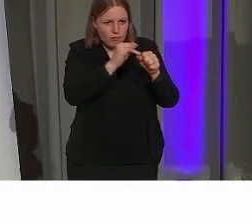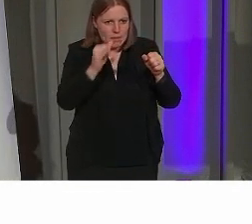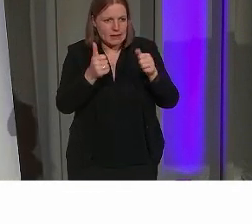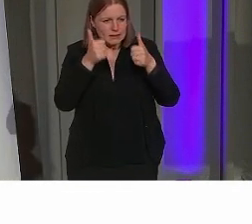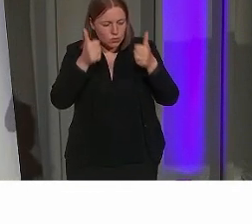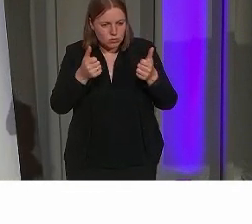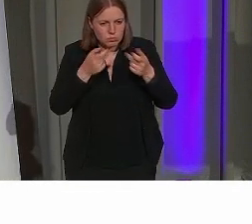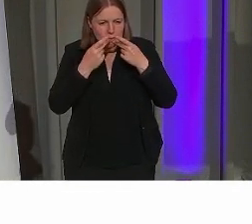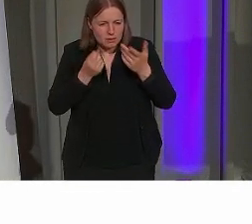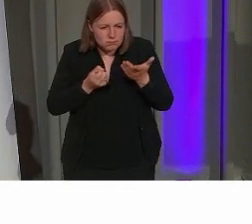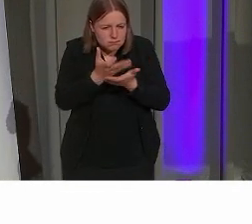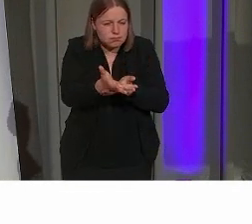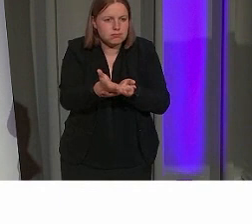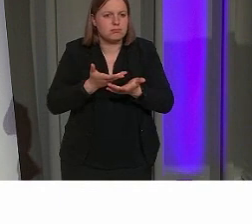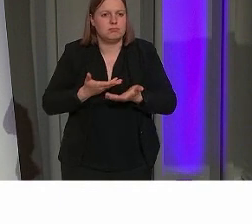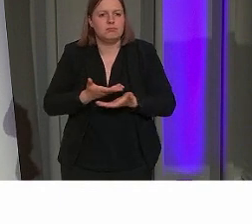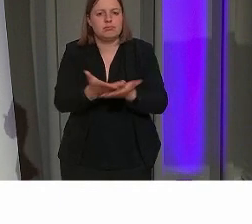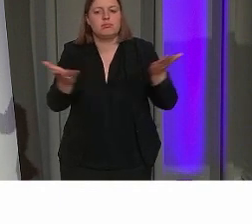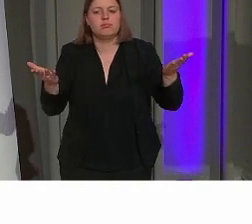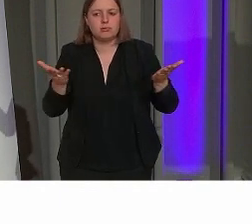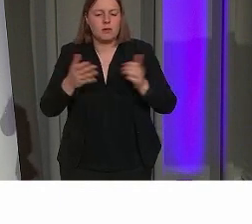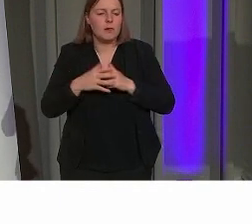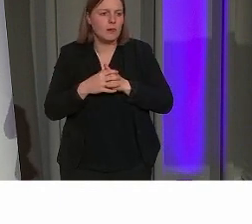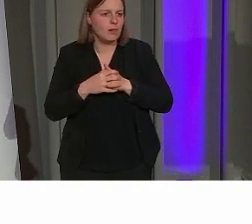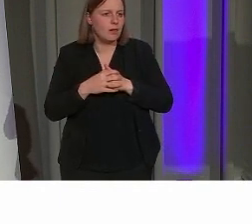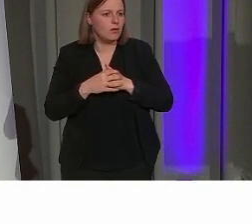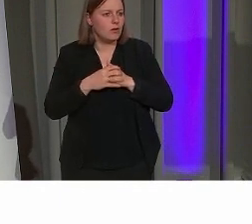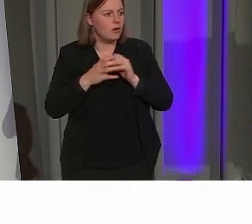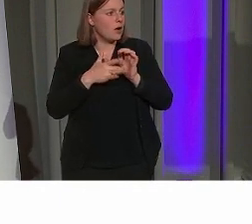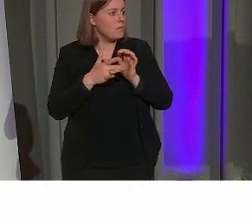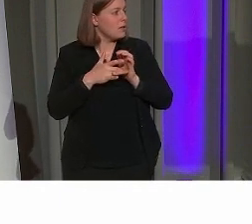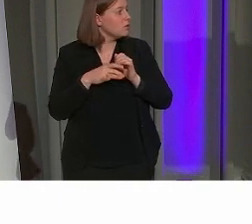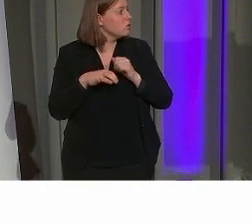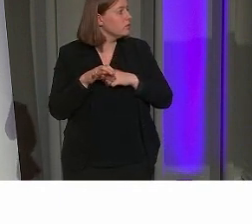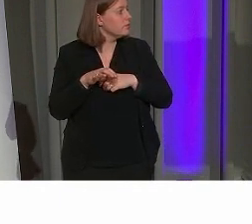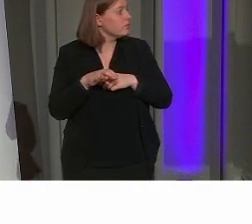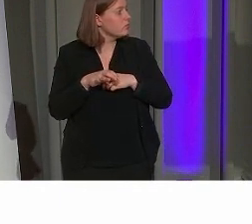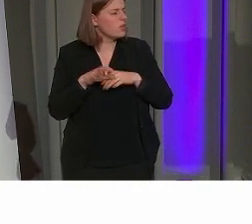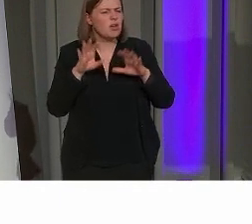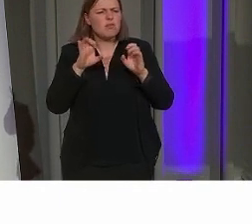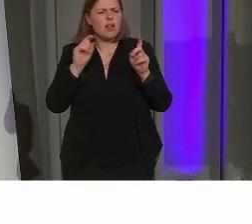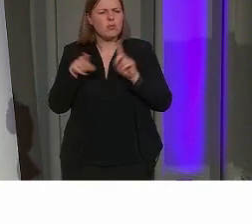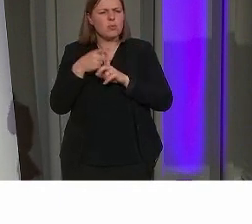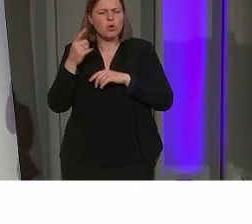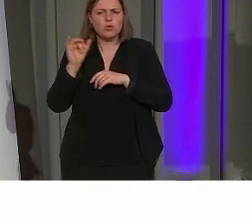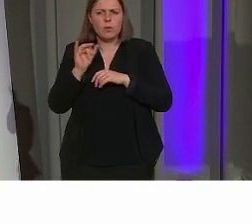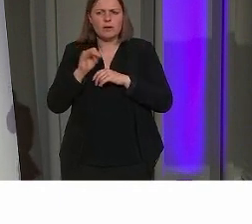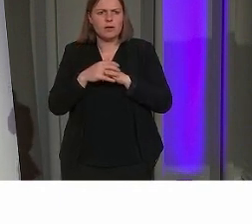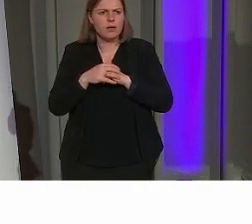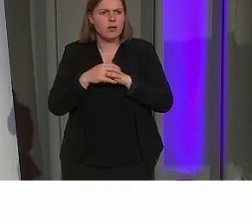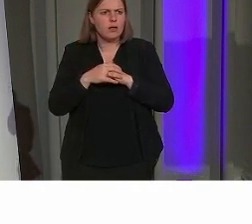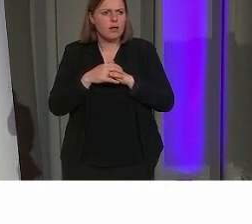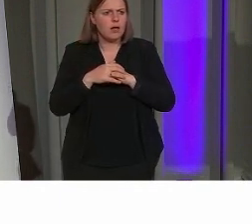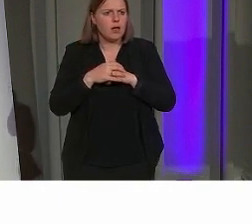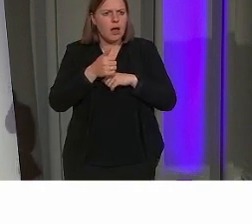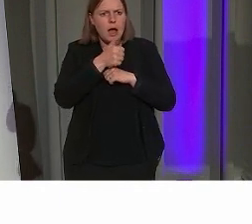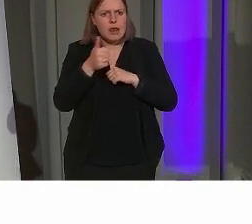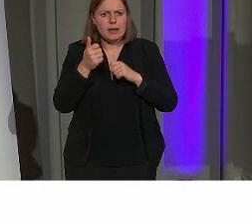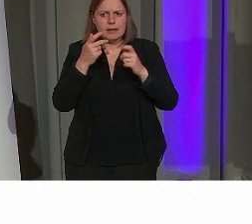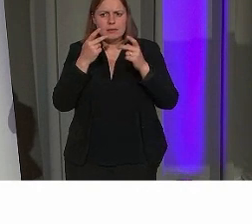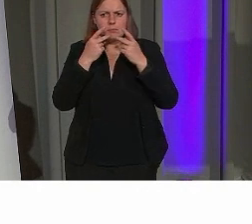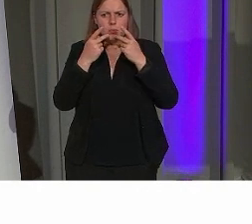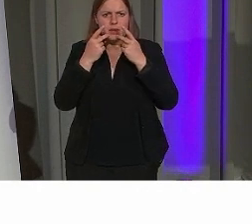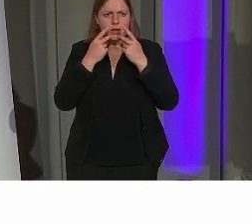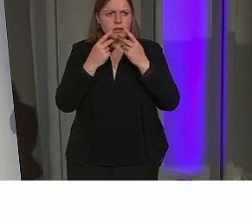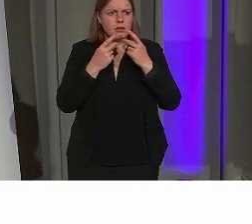information, because many times only we focus the accessibility only in